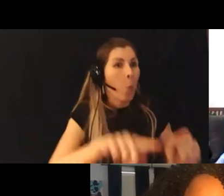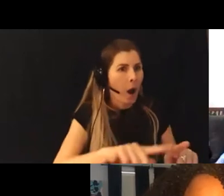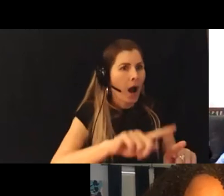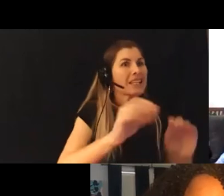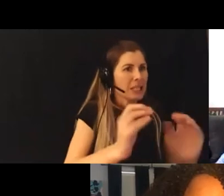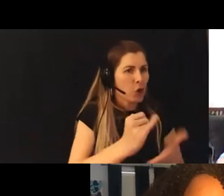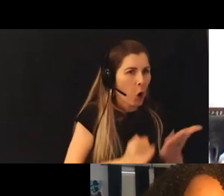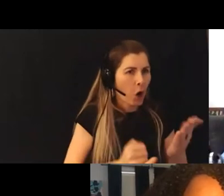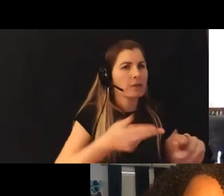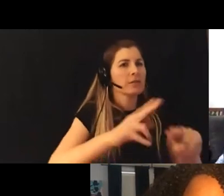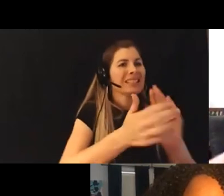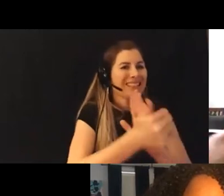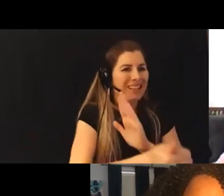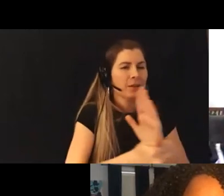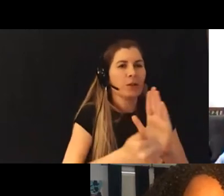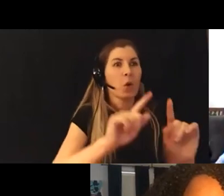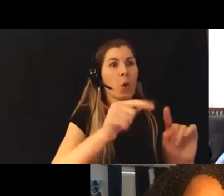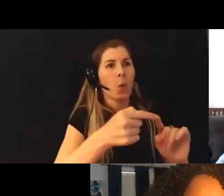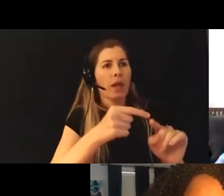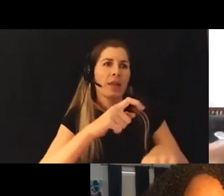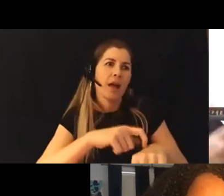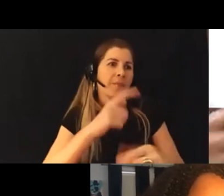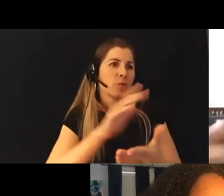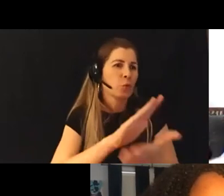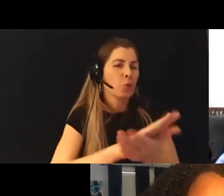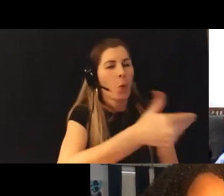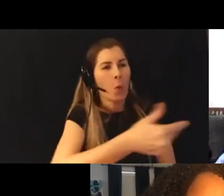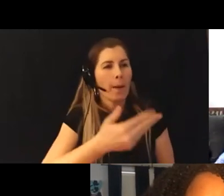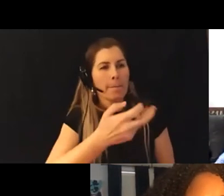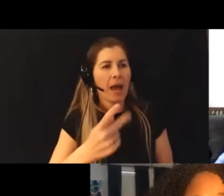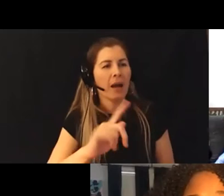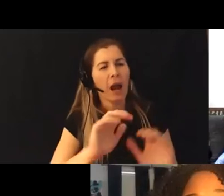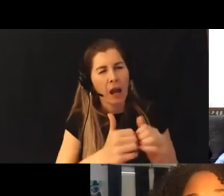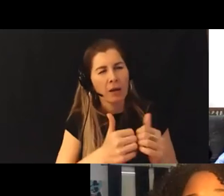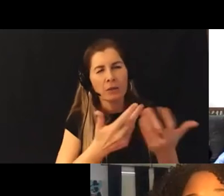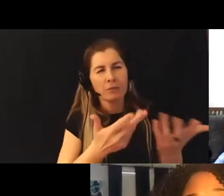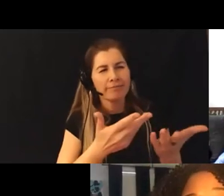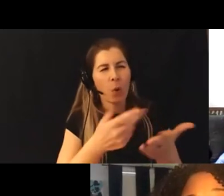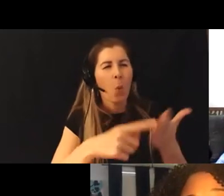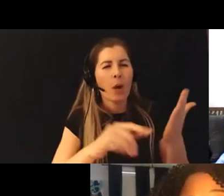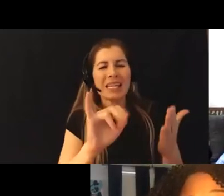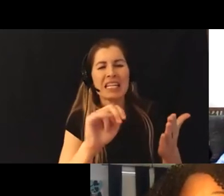when schools are welcoming them back and communities are welcoming them back in?